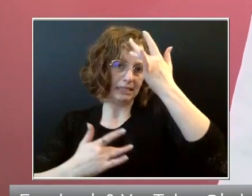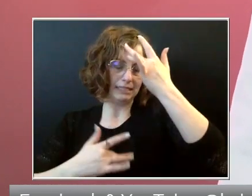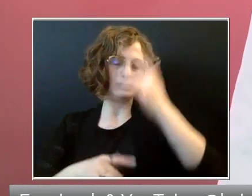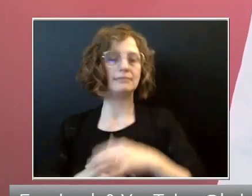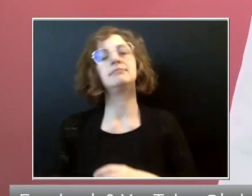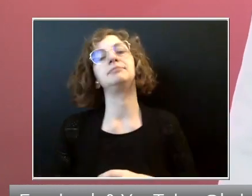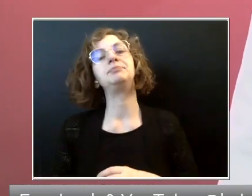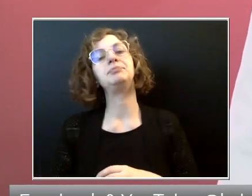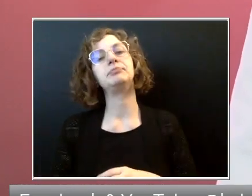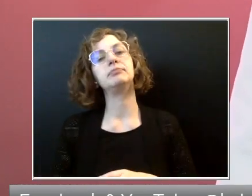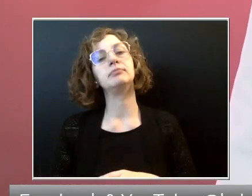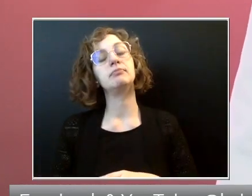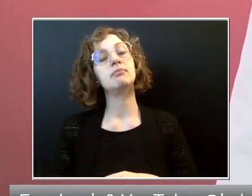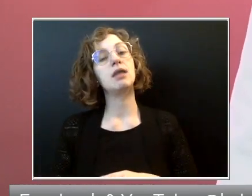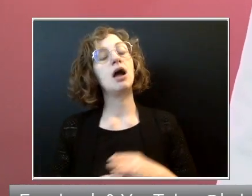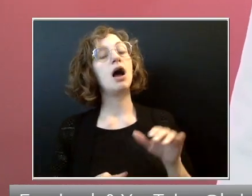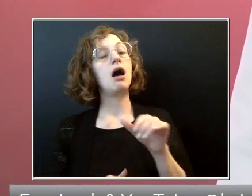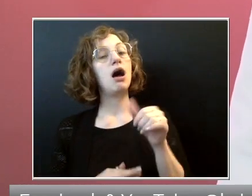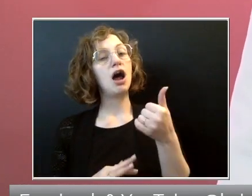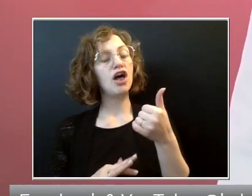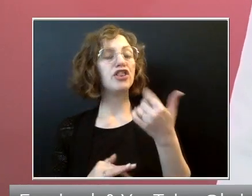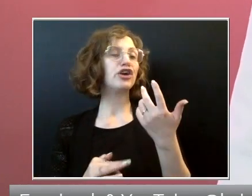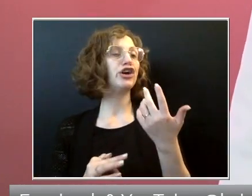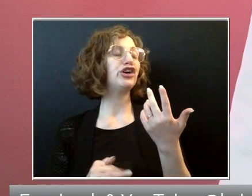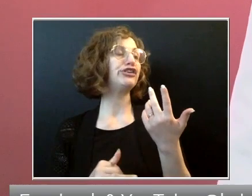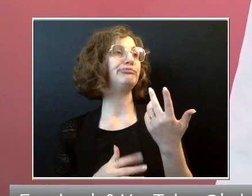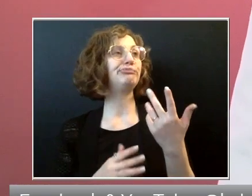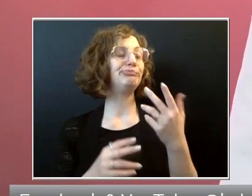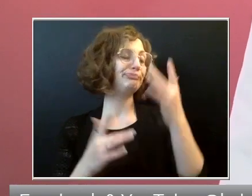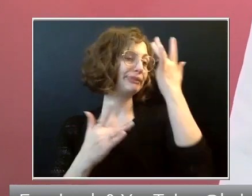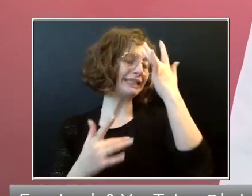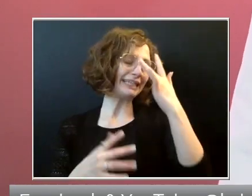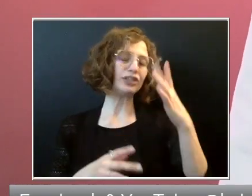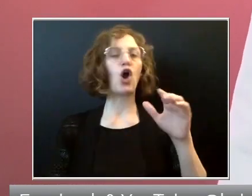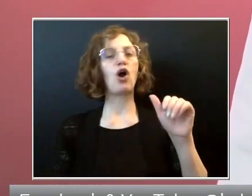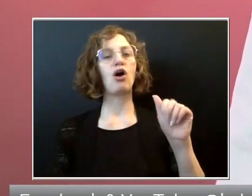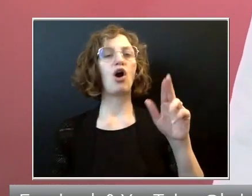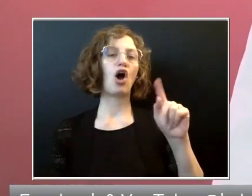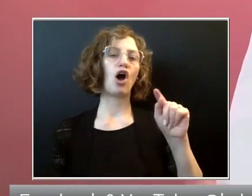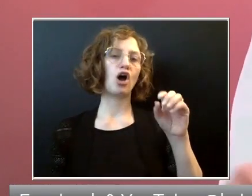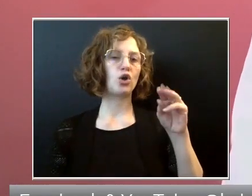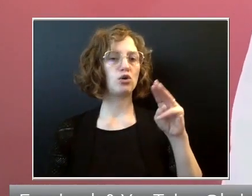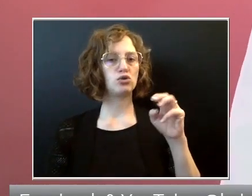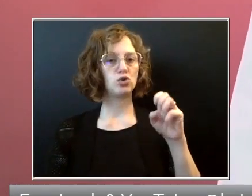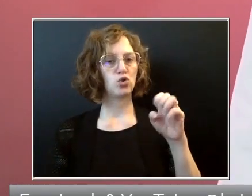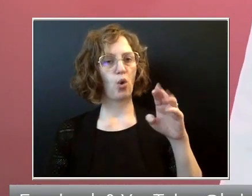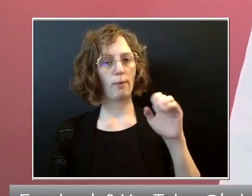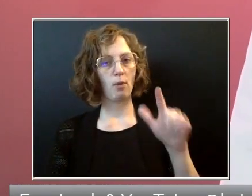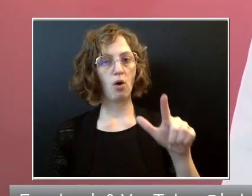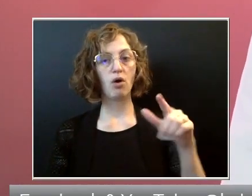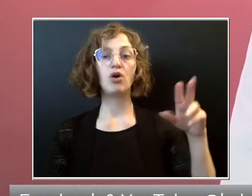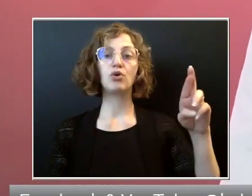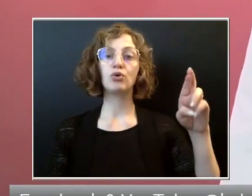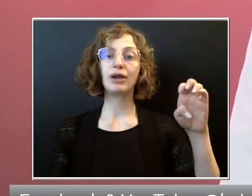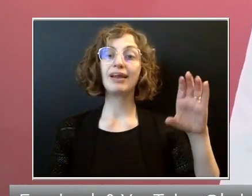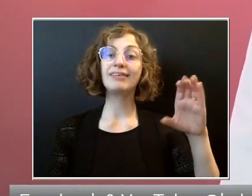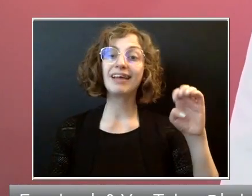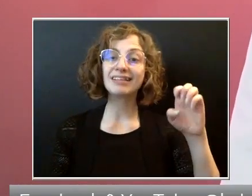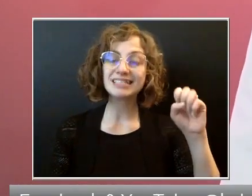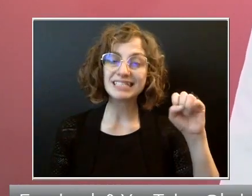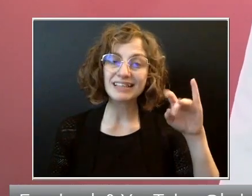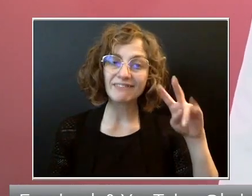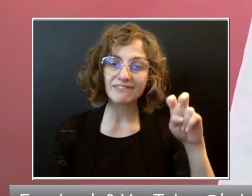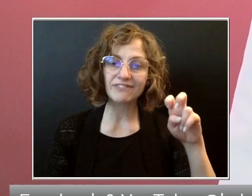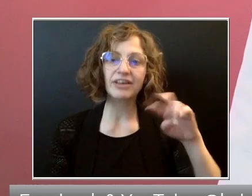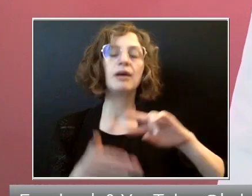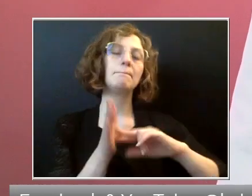autosomal recessive, which means you need a copy of the gene from mom and a copy of the gene from